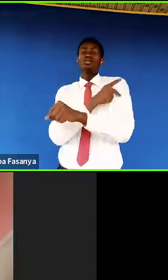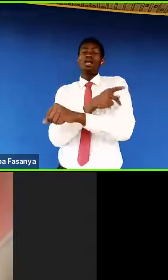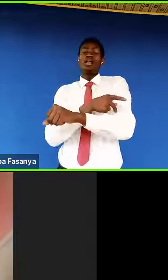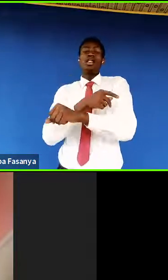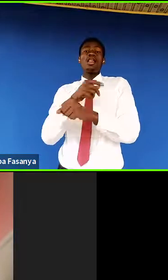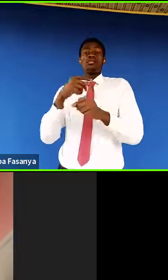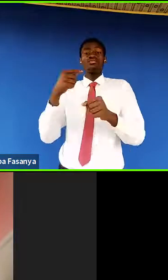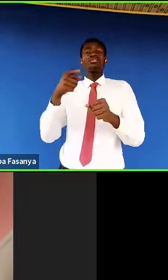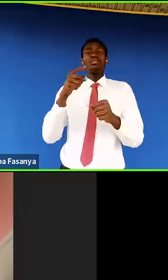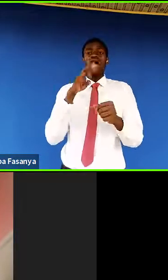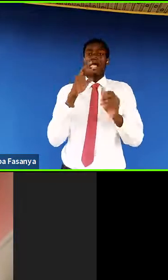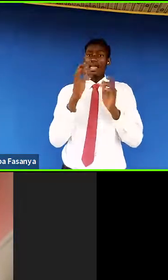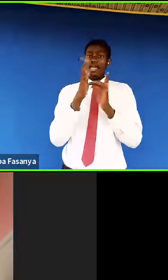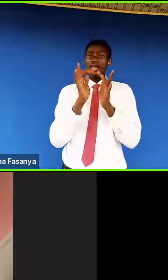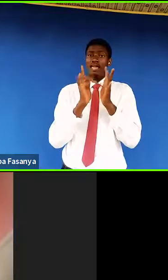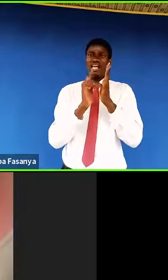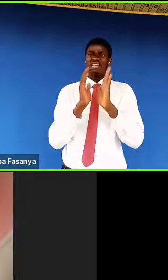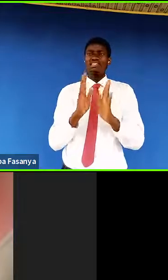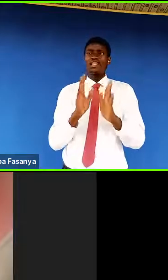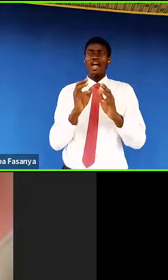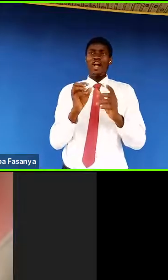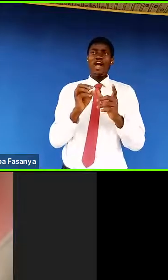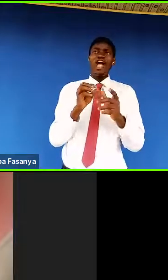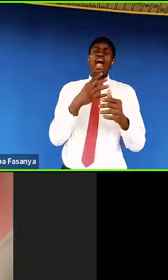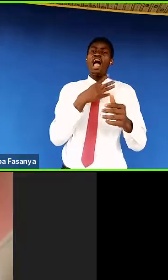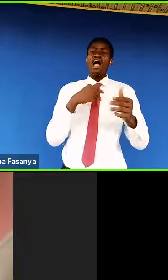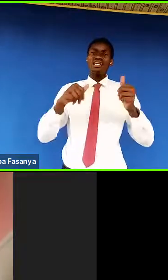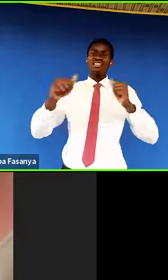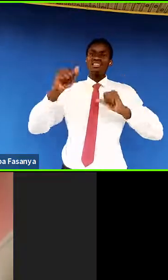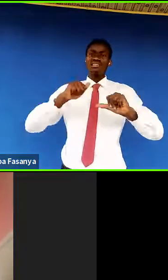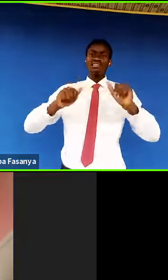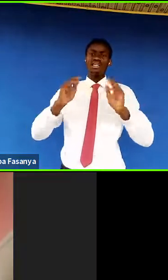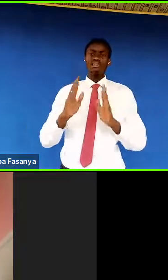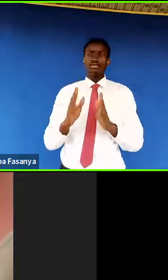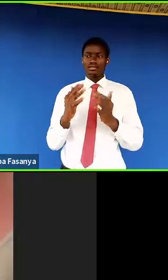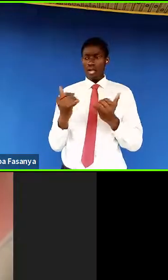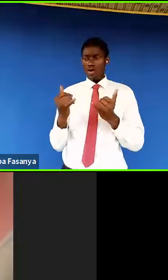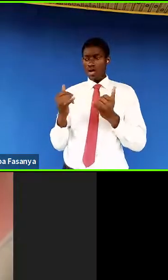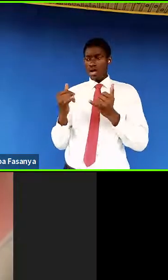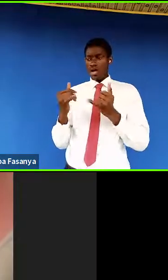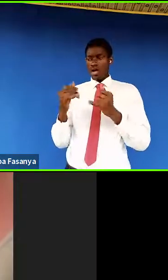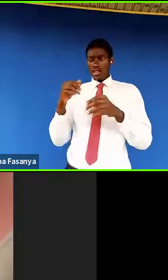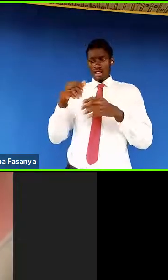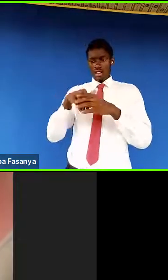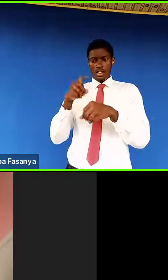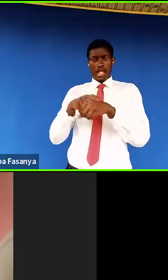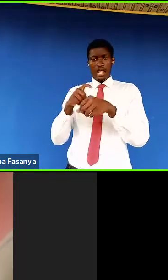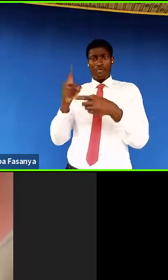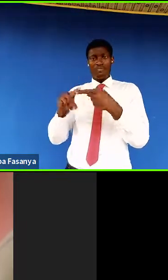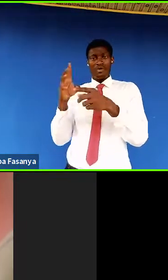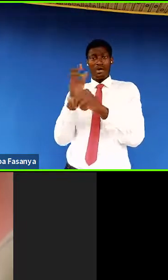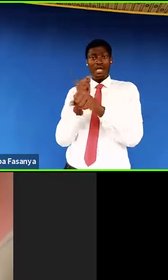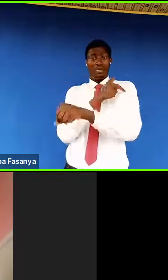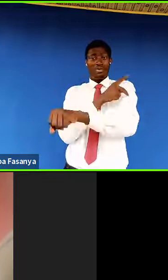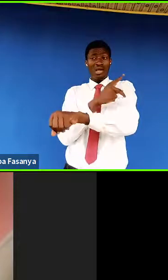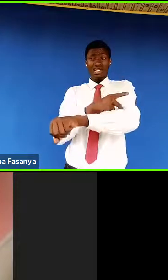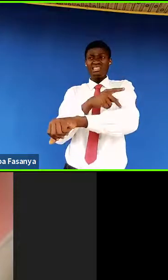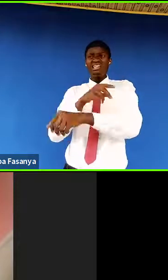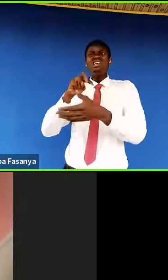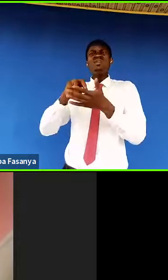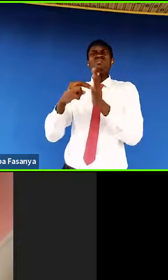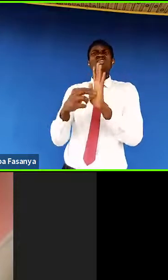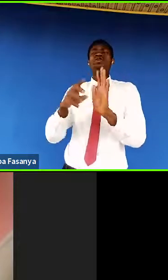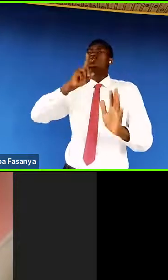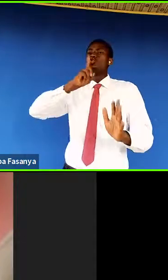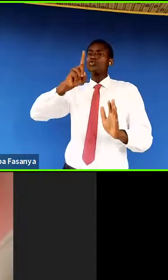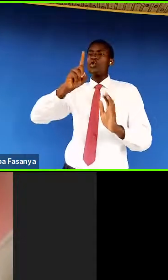through all the science of pregnancy, of conception, when there is really nothing wrong with a couple and they've